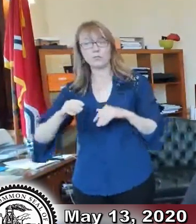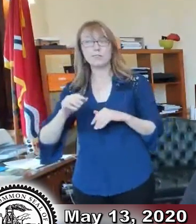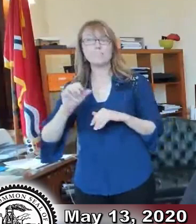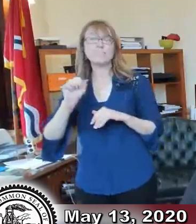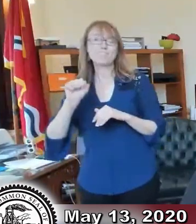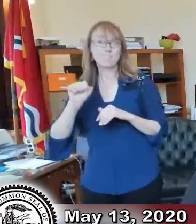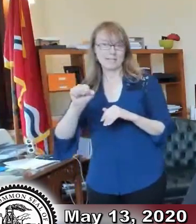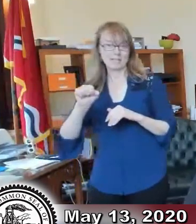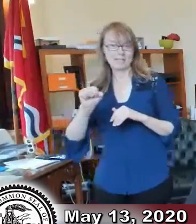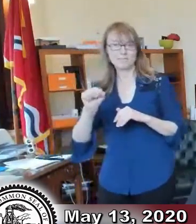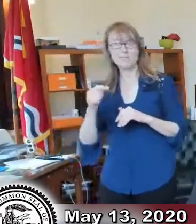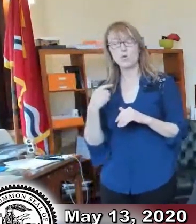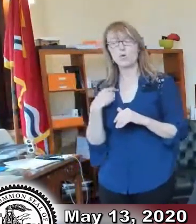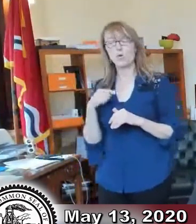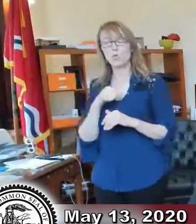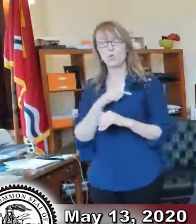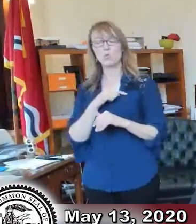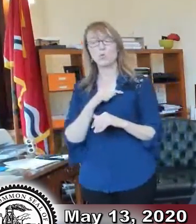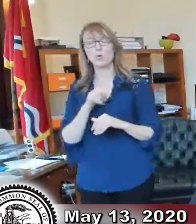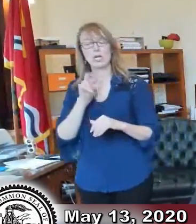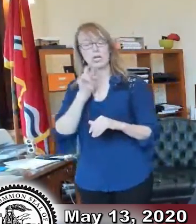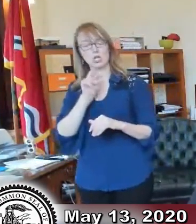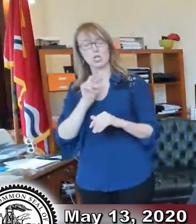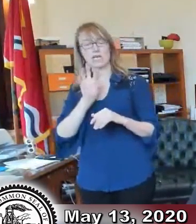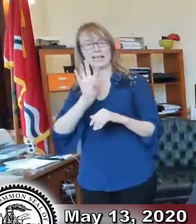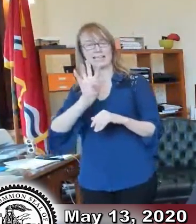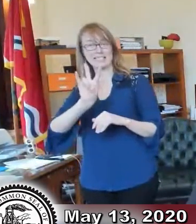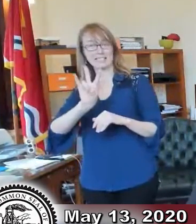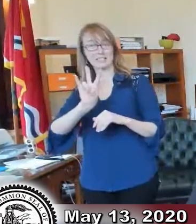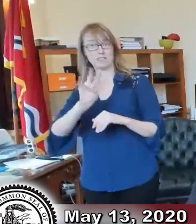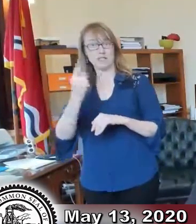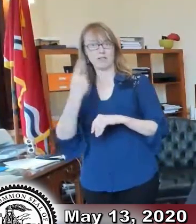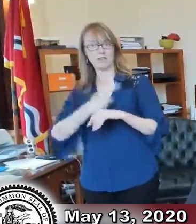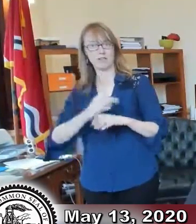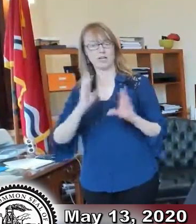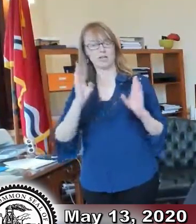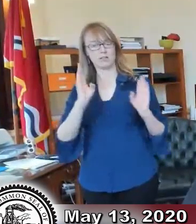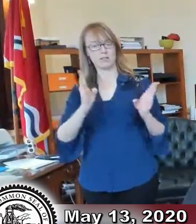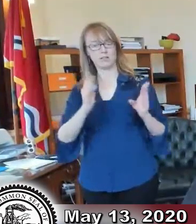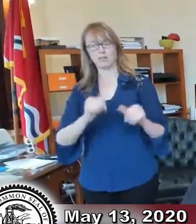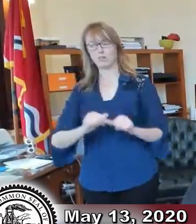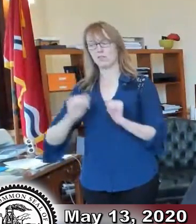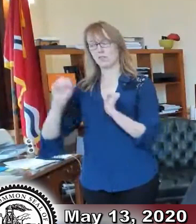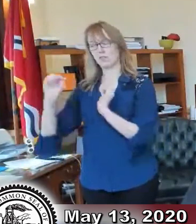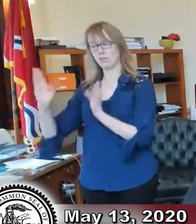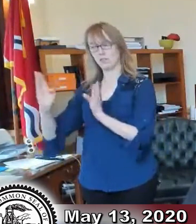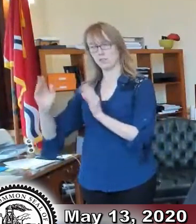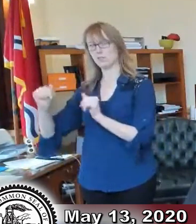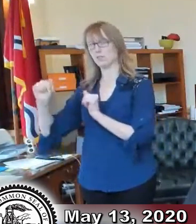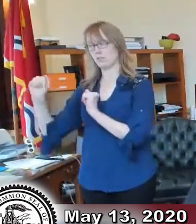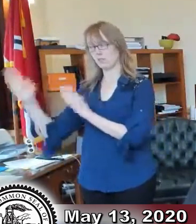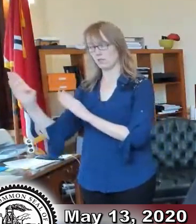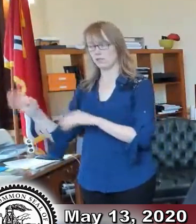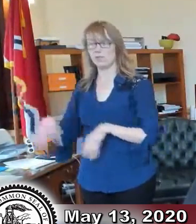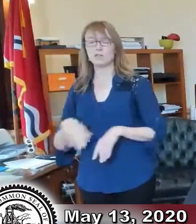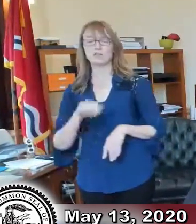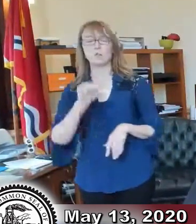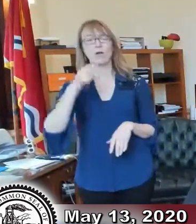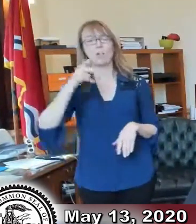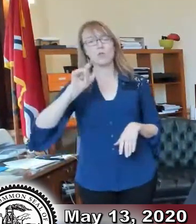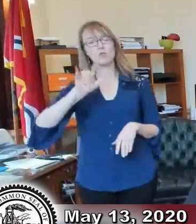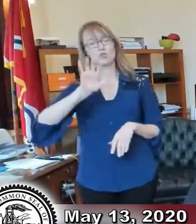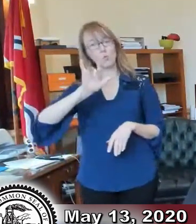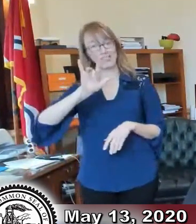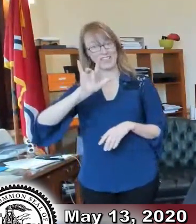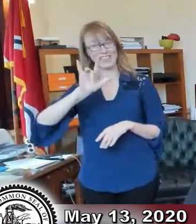averages. We've seen that for a couple of weeks since the peak, which was on the 25th of April.